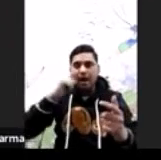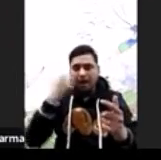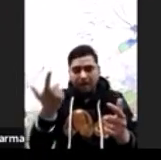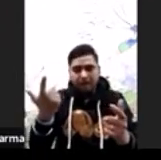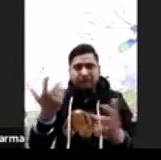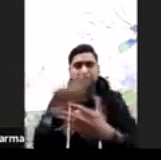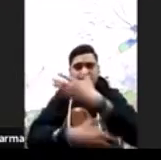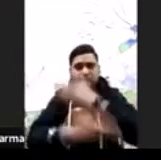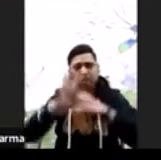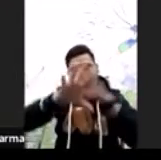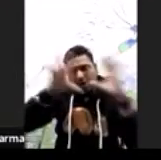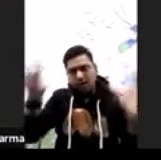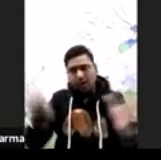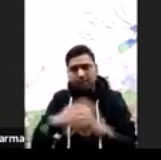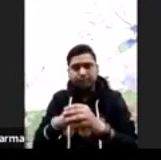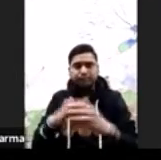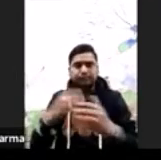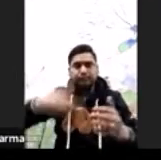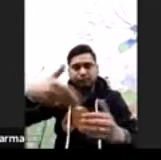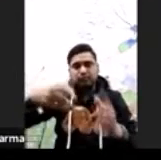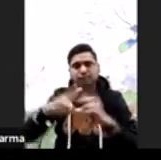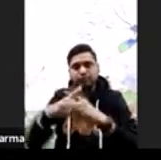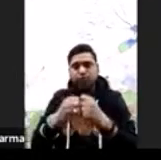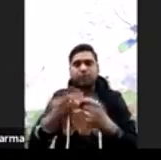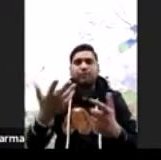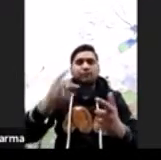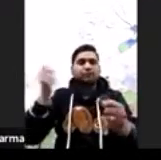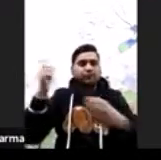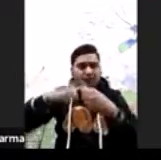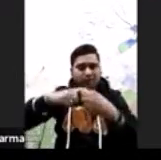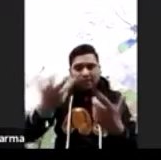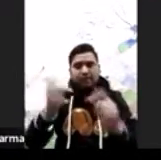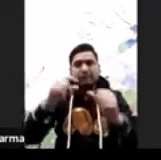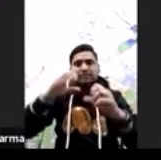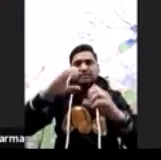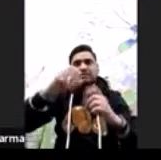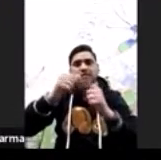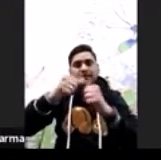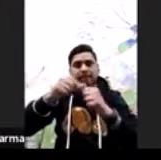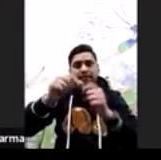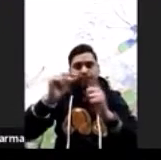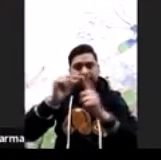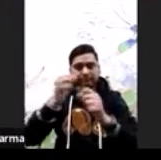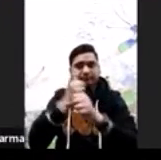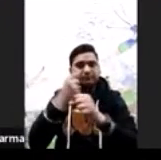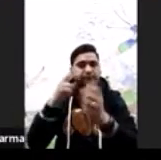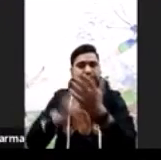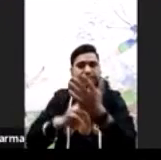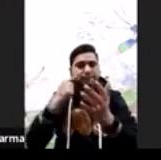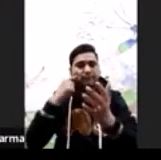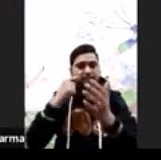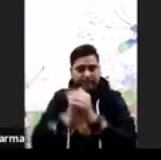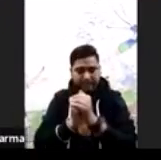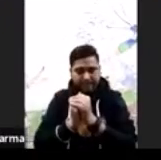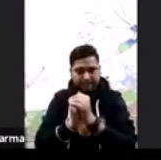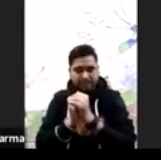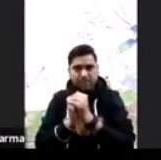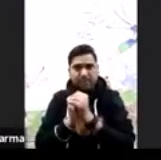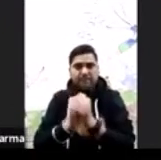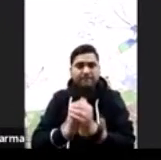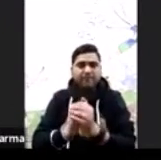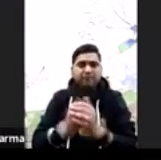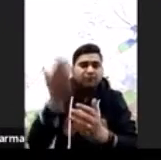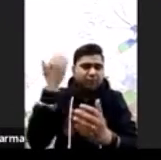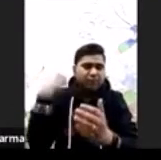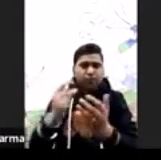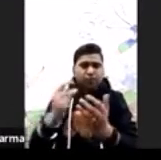they will get jobs in Capgemini. We also looked at how we can use technology to impact all